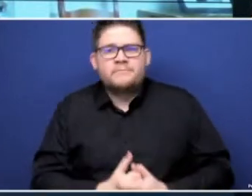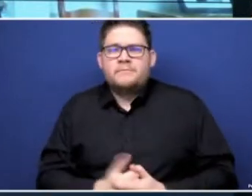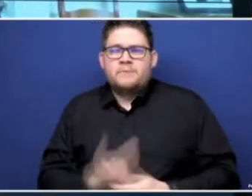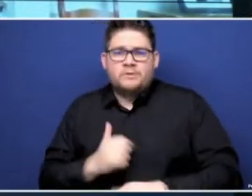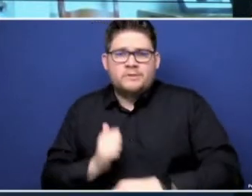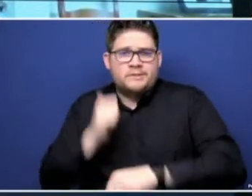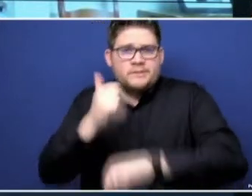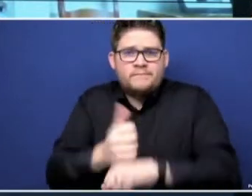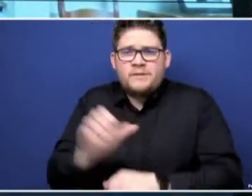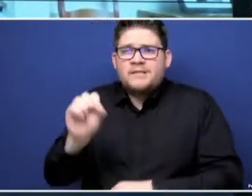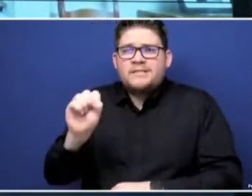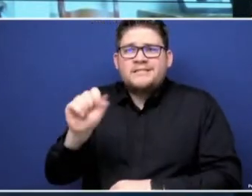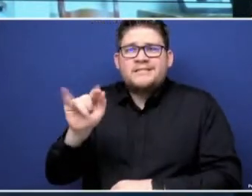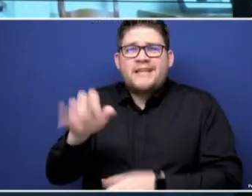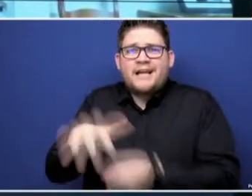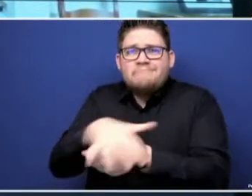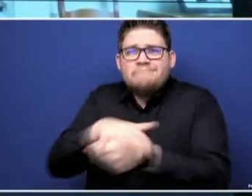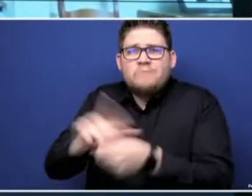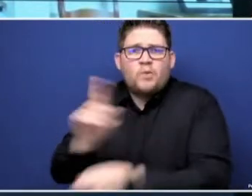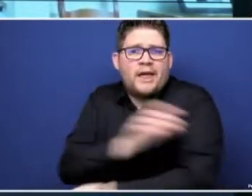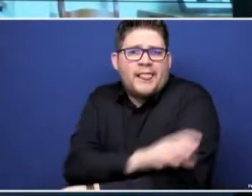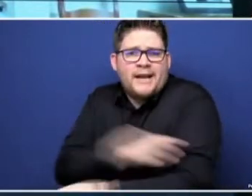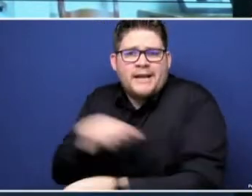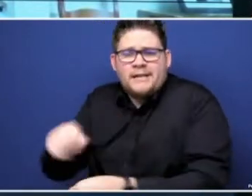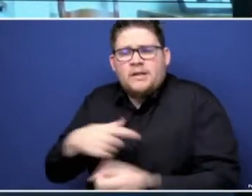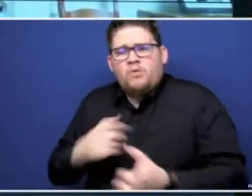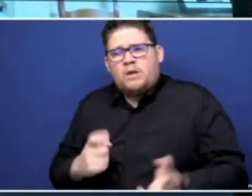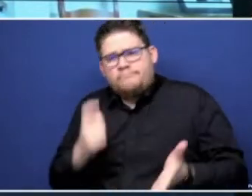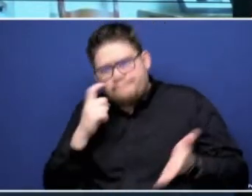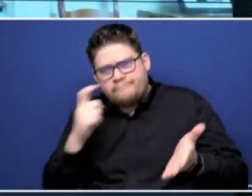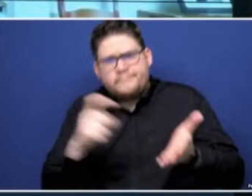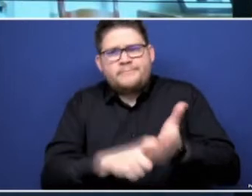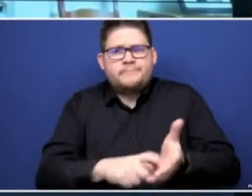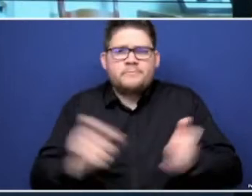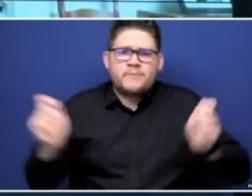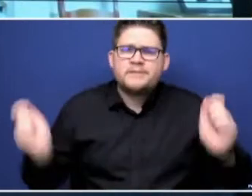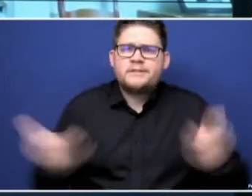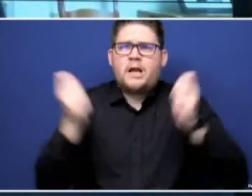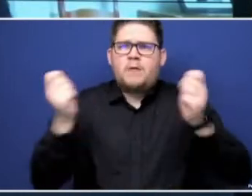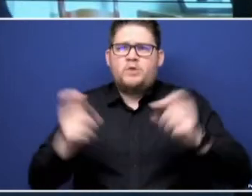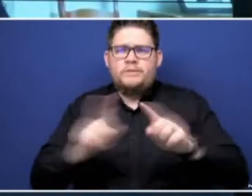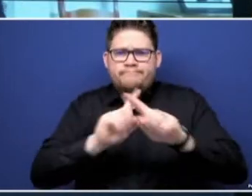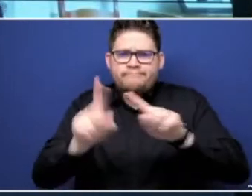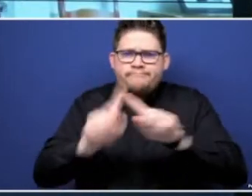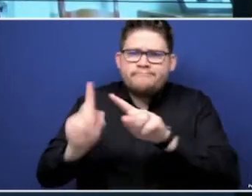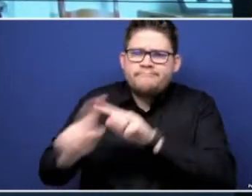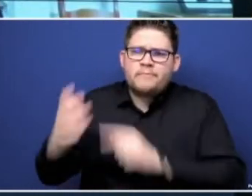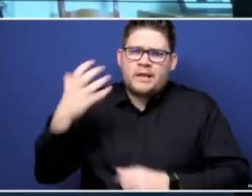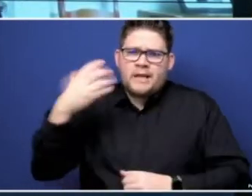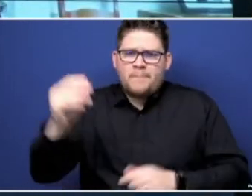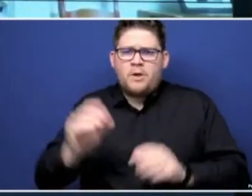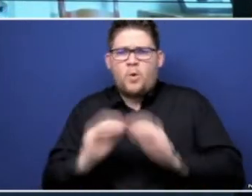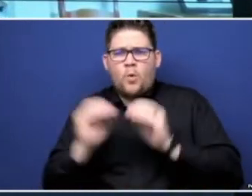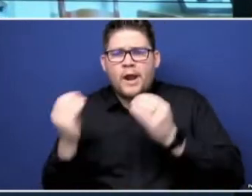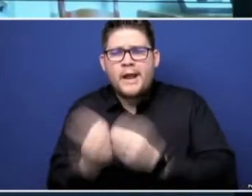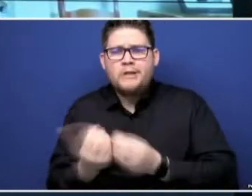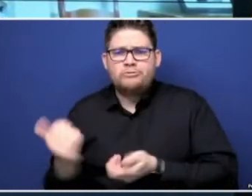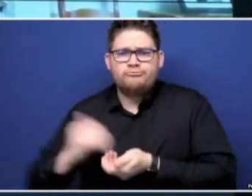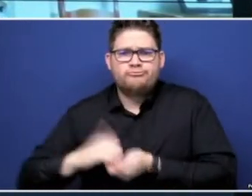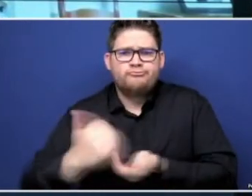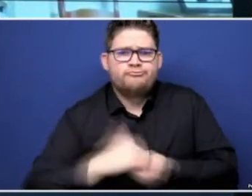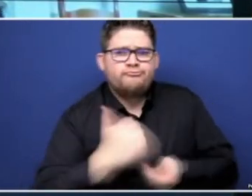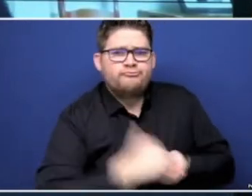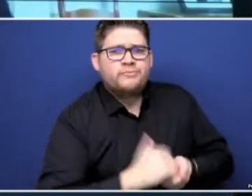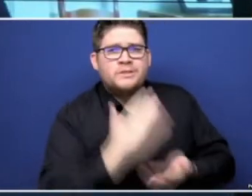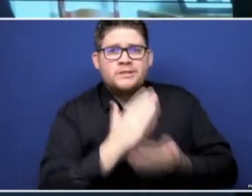the the vaccine and to get hope again that their lives are going to return to normal. So the skills that they bring